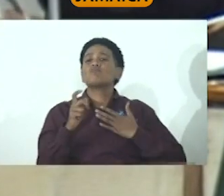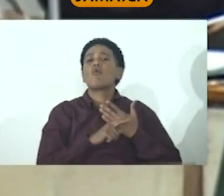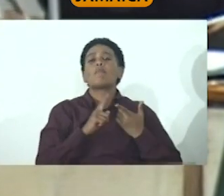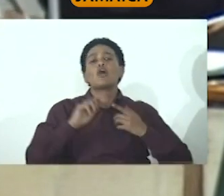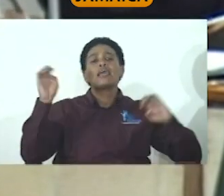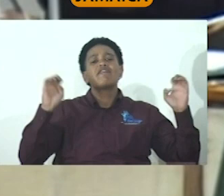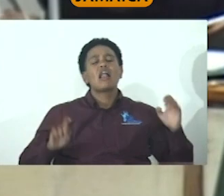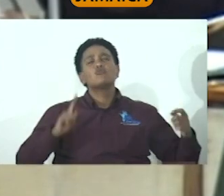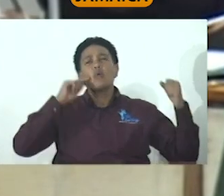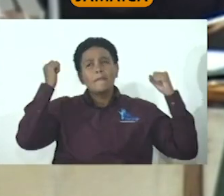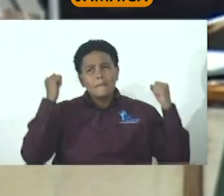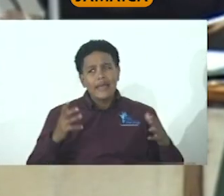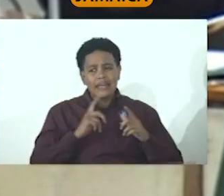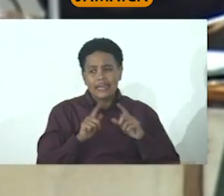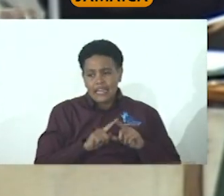number of